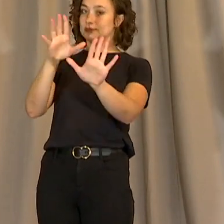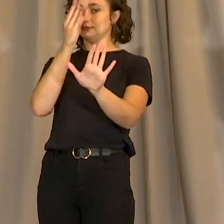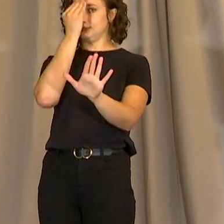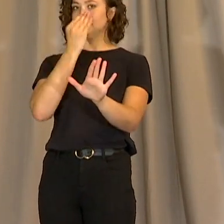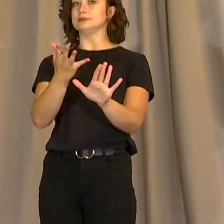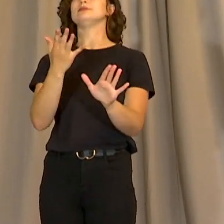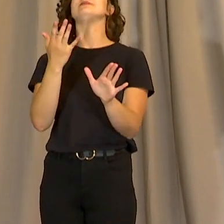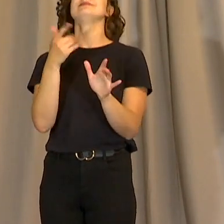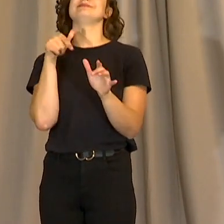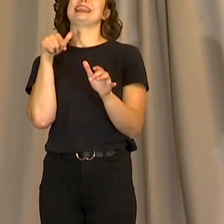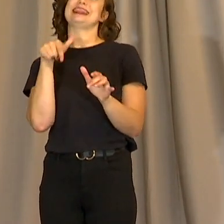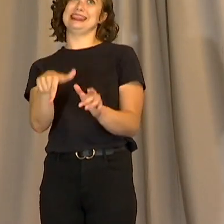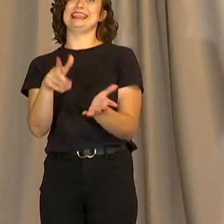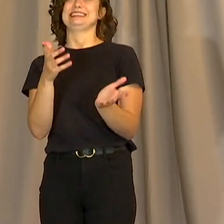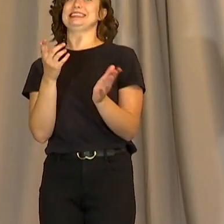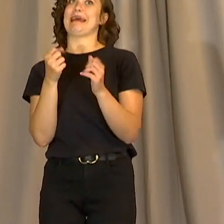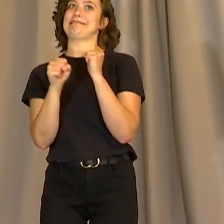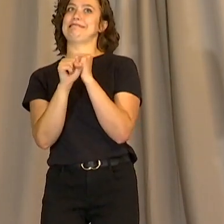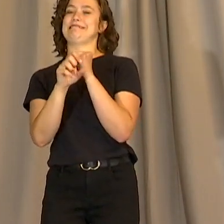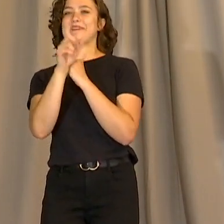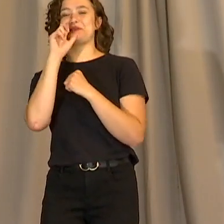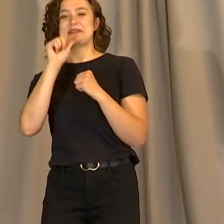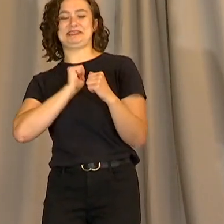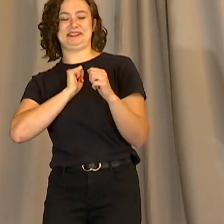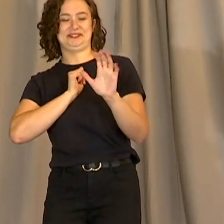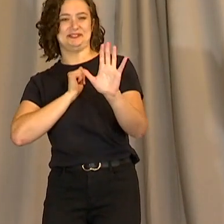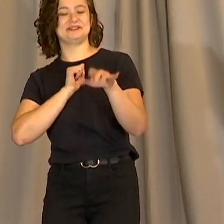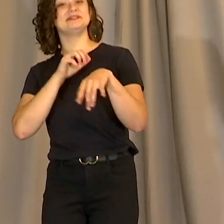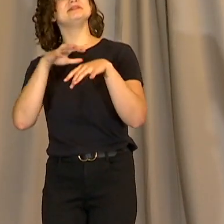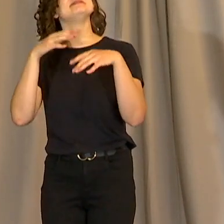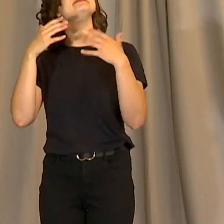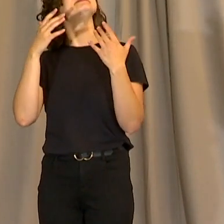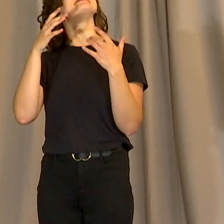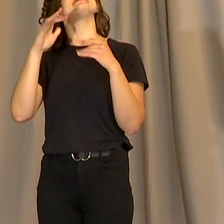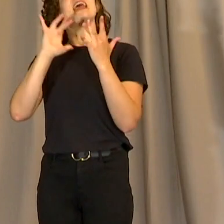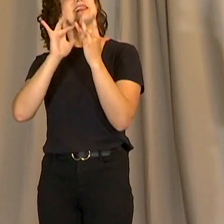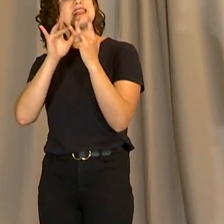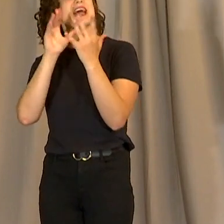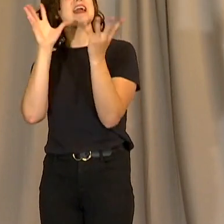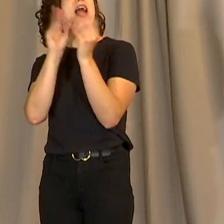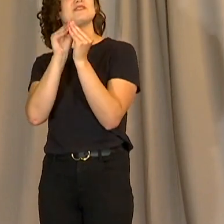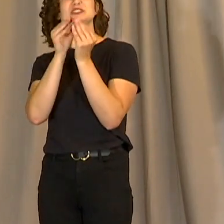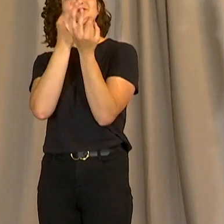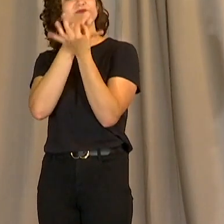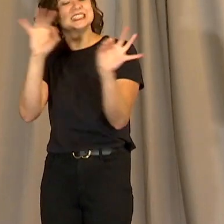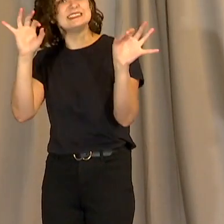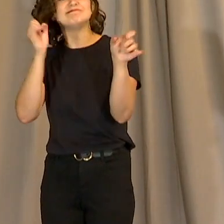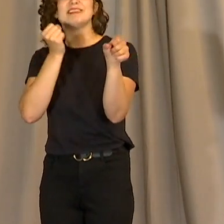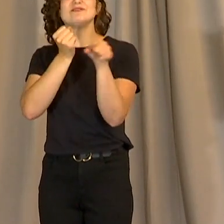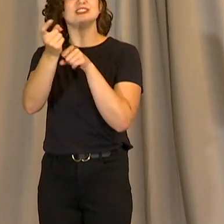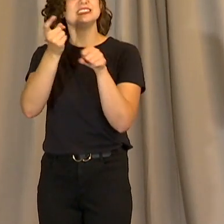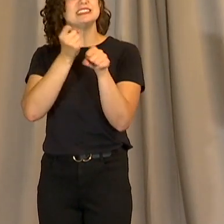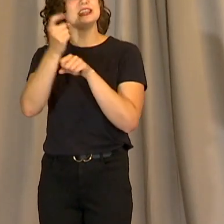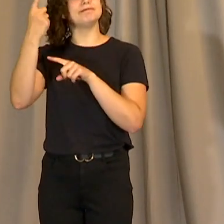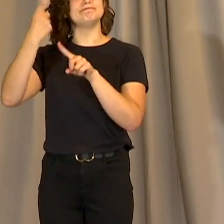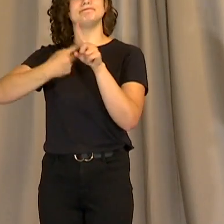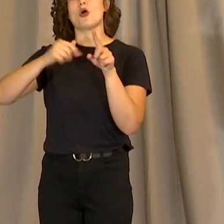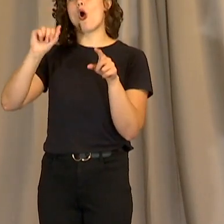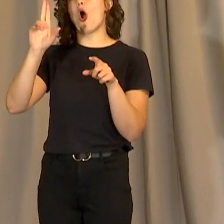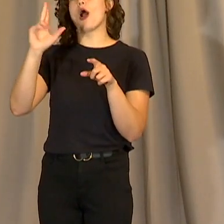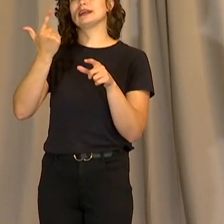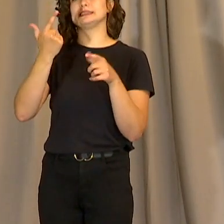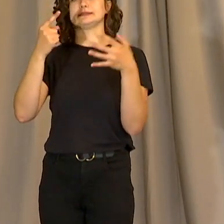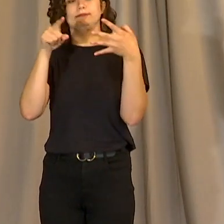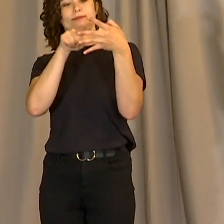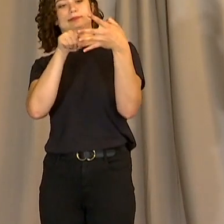like a shameless plug. It's a free online conference every single year in August, the second week